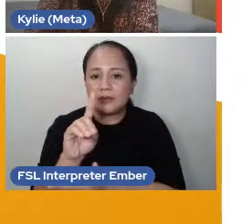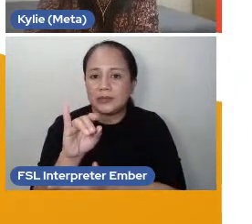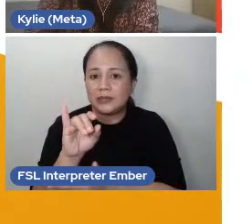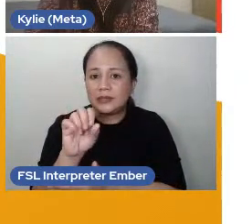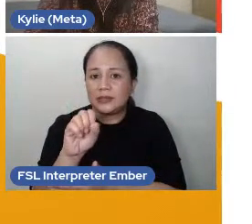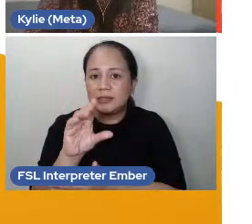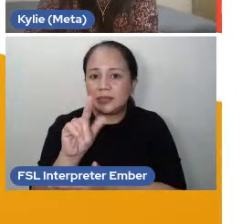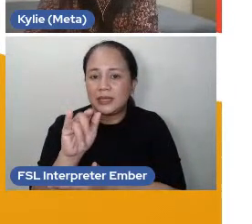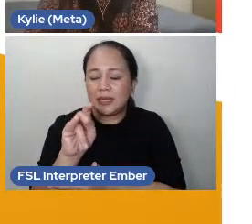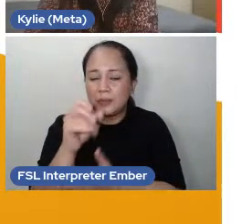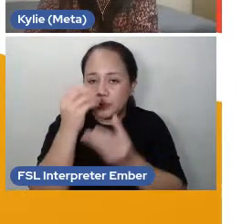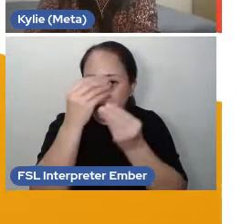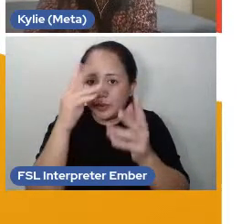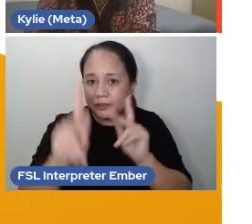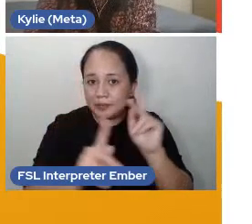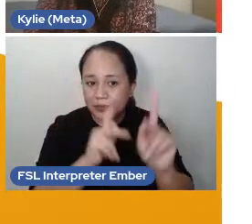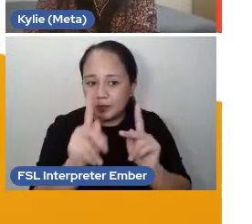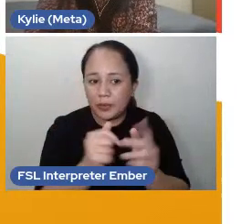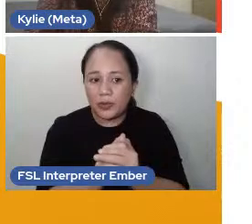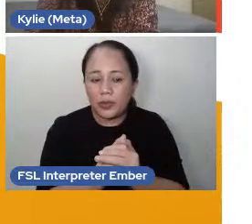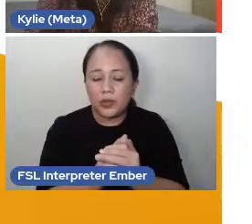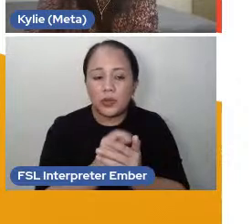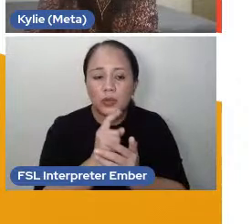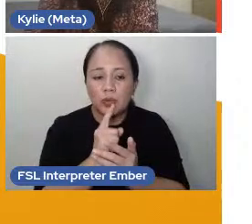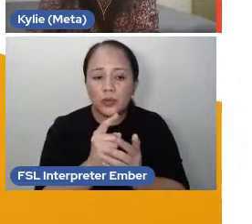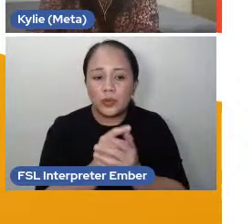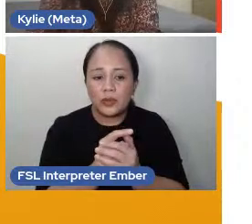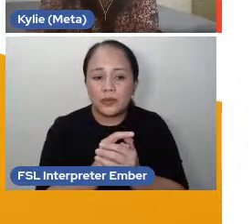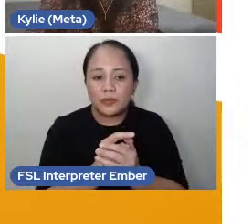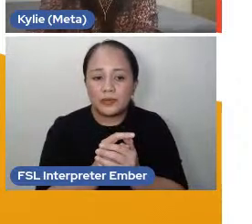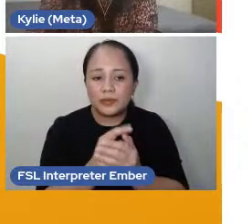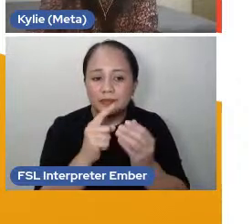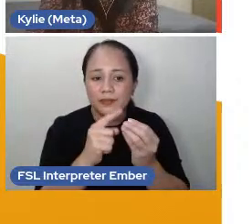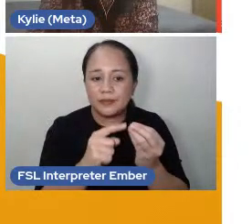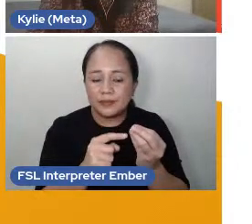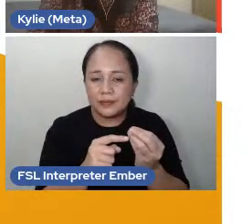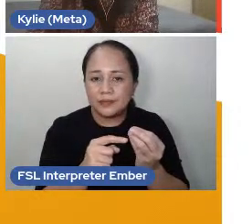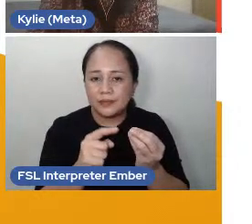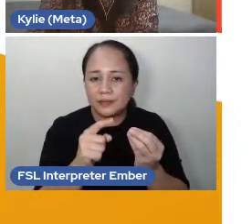tells people who's created and is paying for the ads.